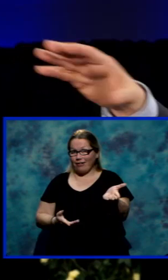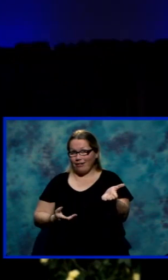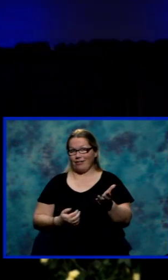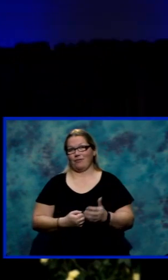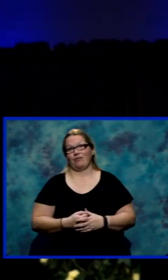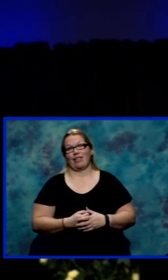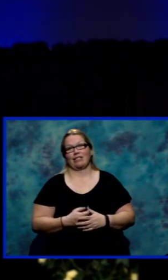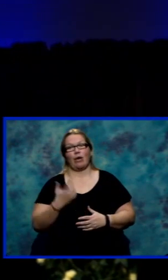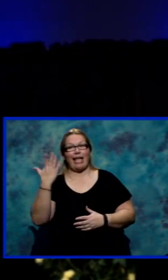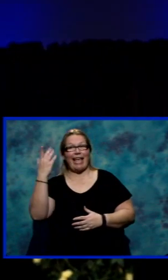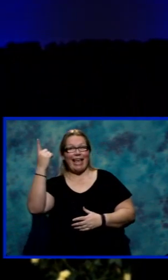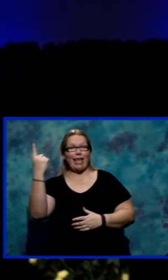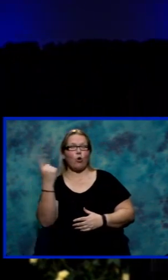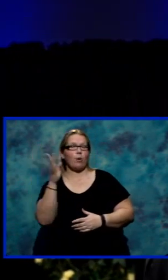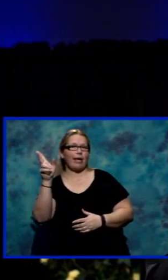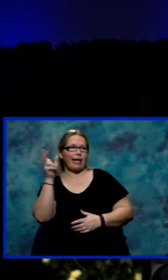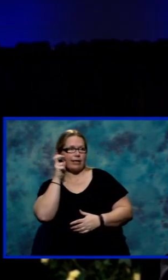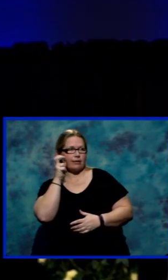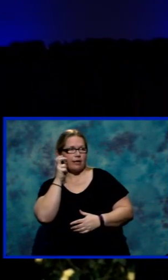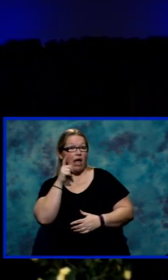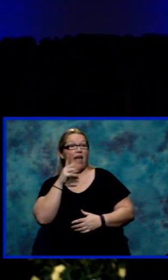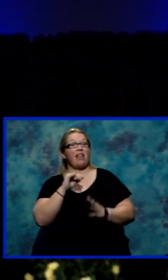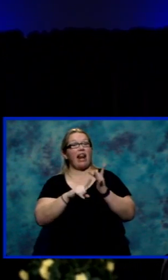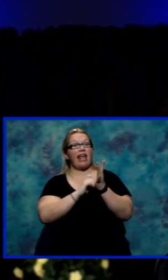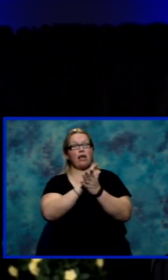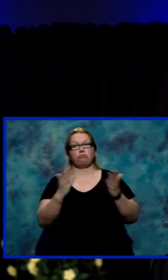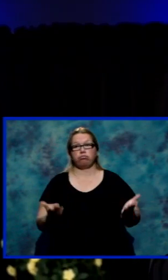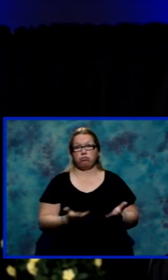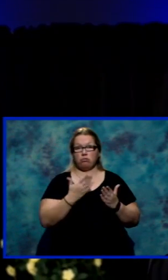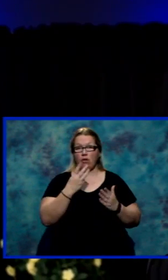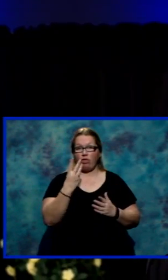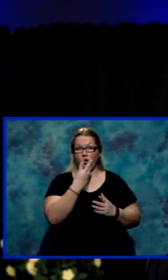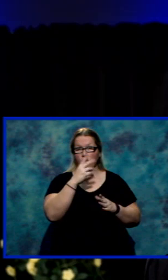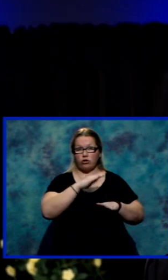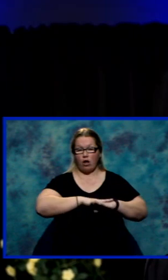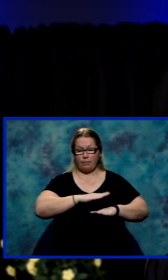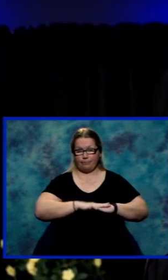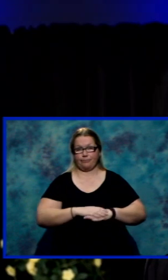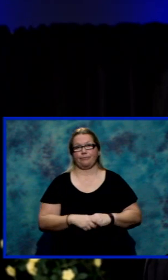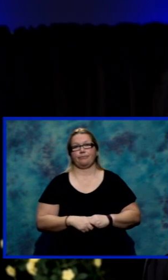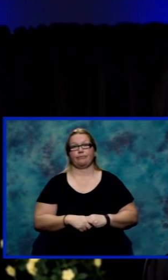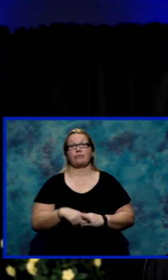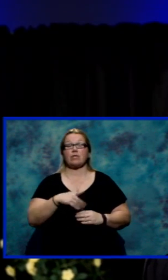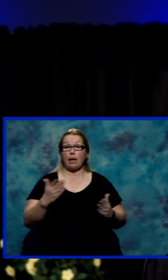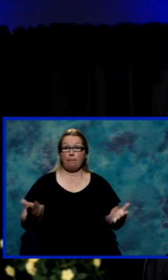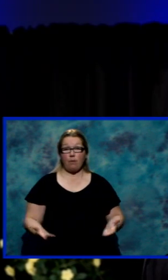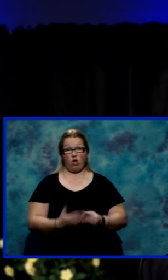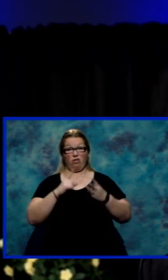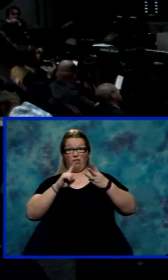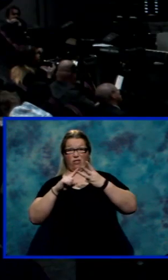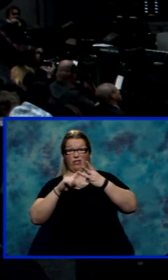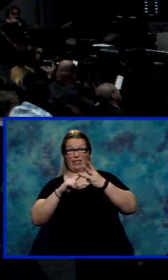He Who Hears. And she gets pregnant a third time. Again, she conceived in verse 34, and when she gave birth to a son, she